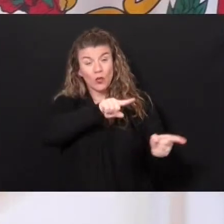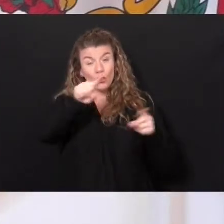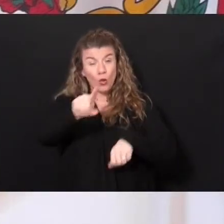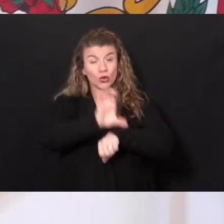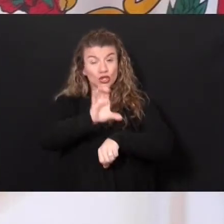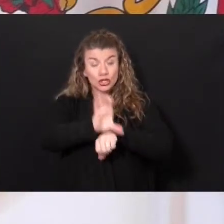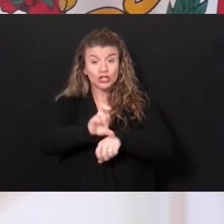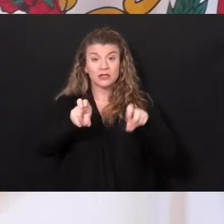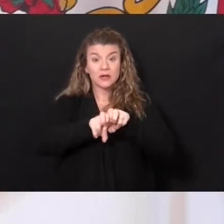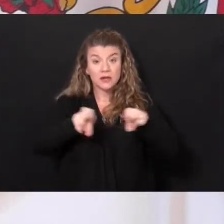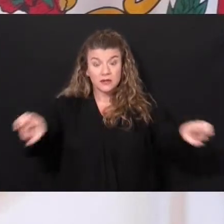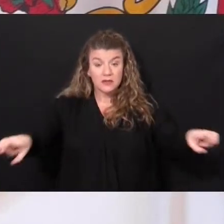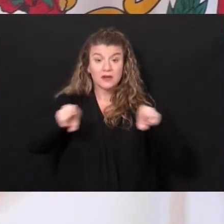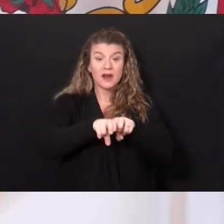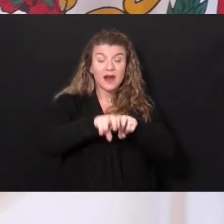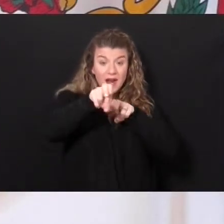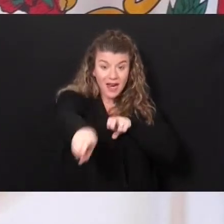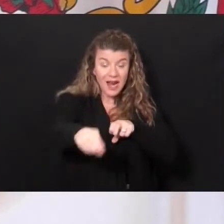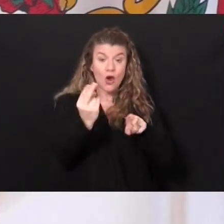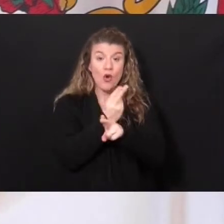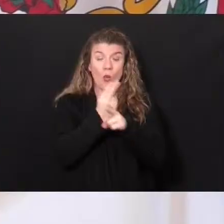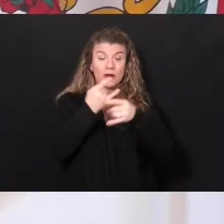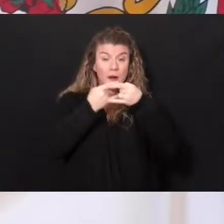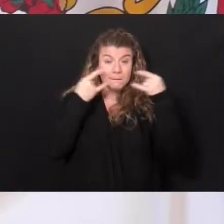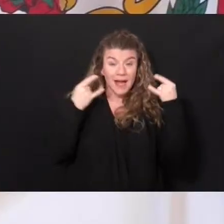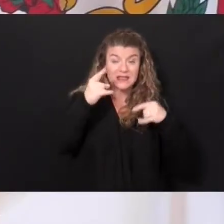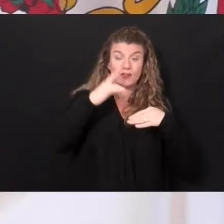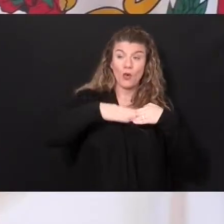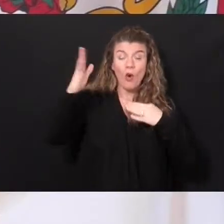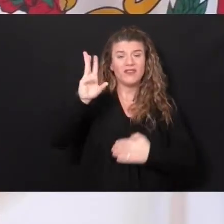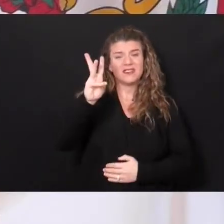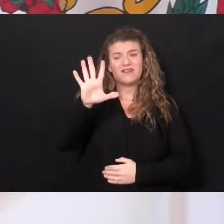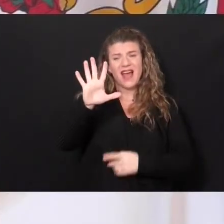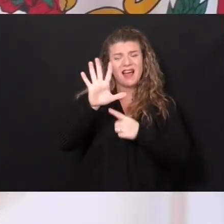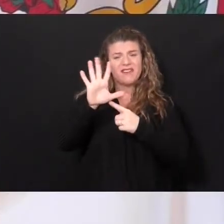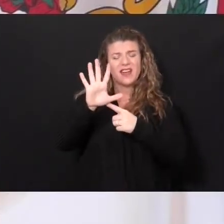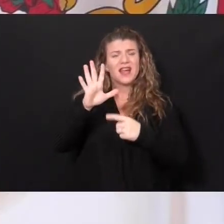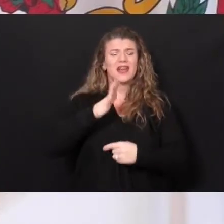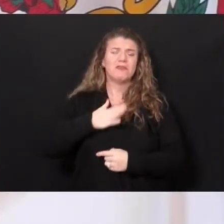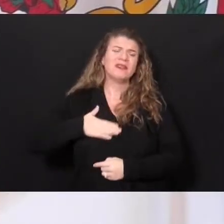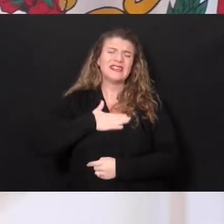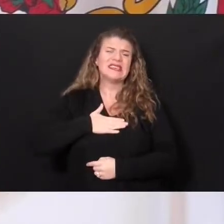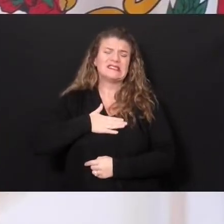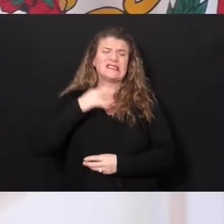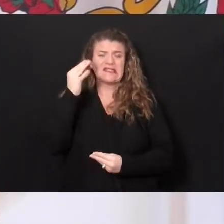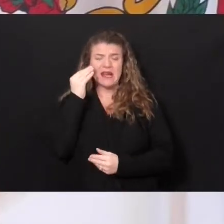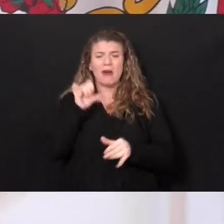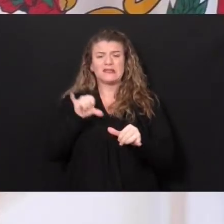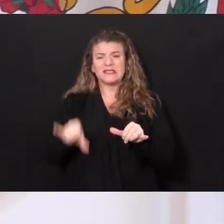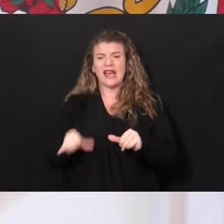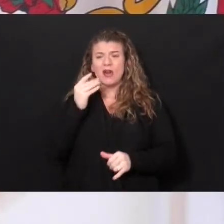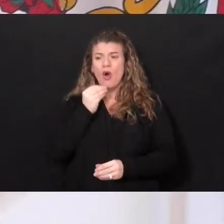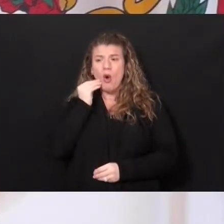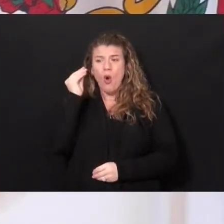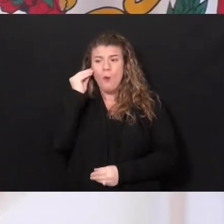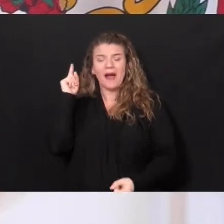your mask in church, and if you're elderly, 65 and above, please think about just staying home, getting your vaccine.